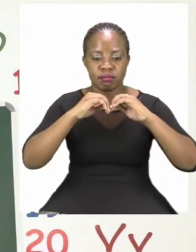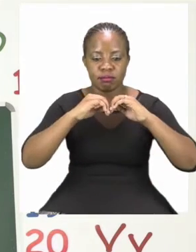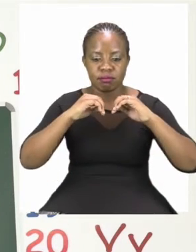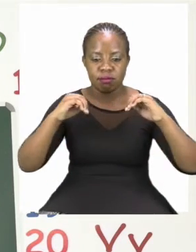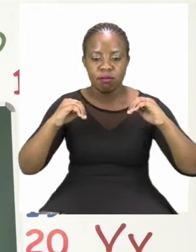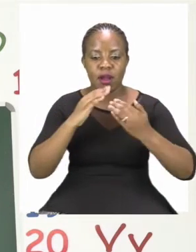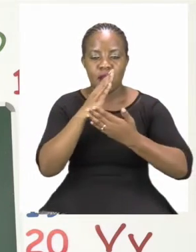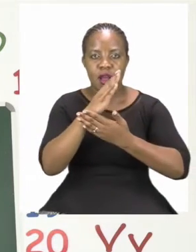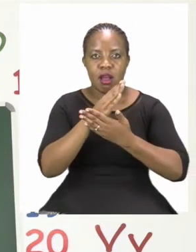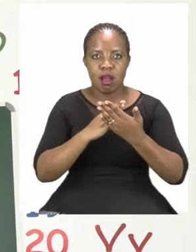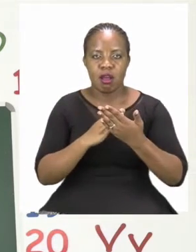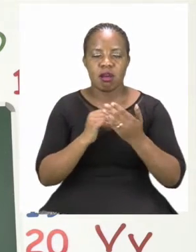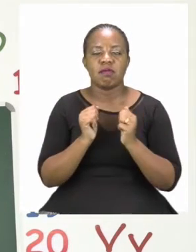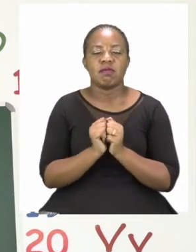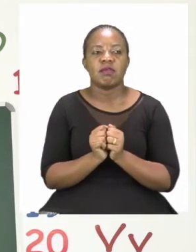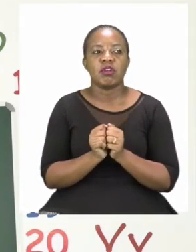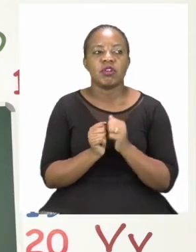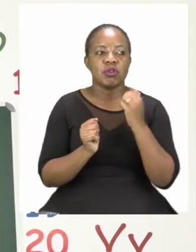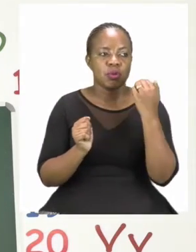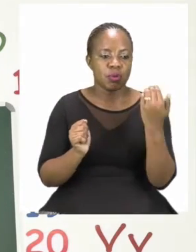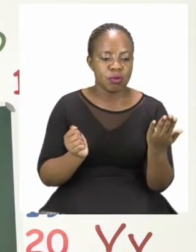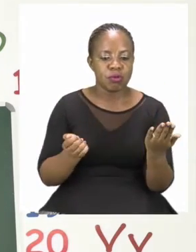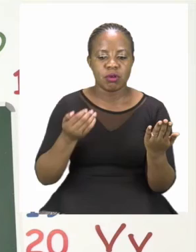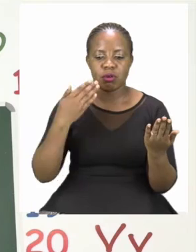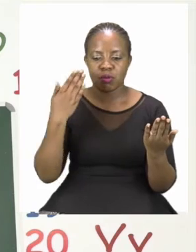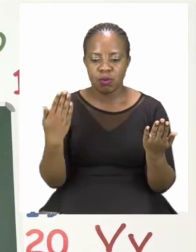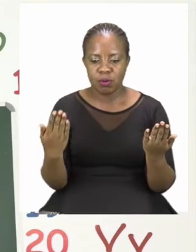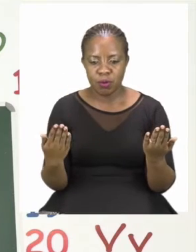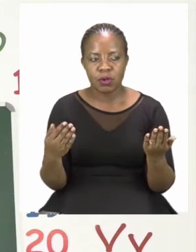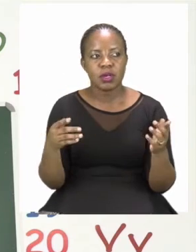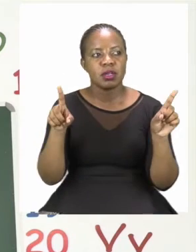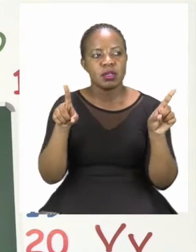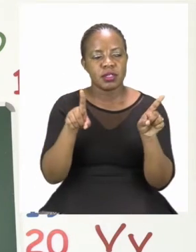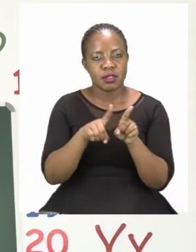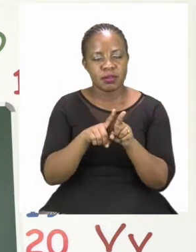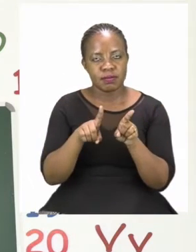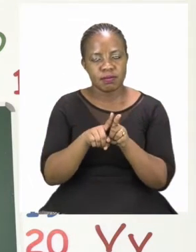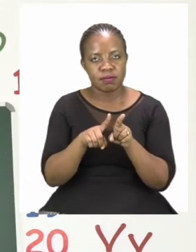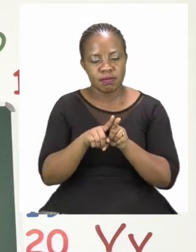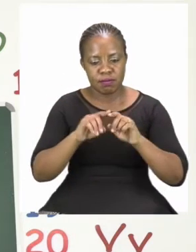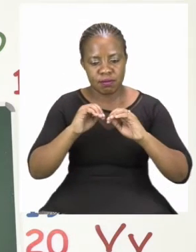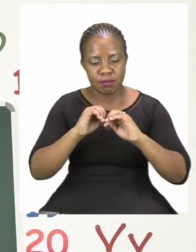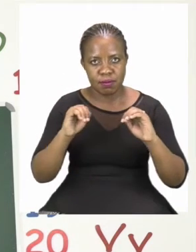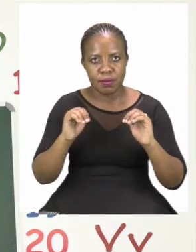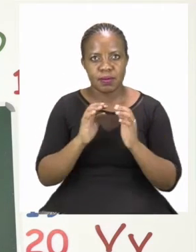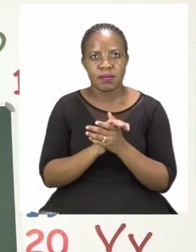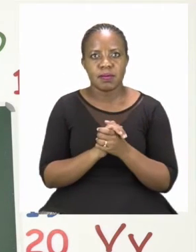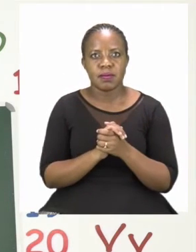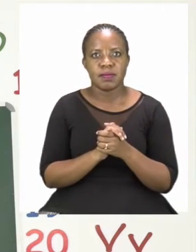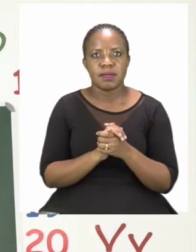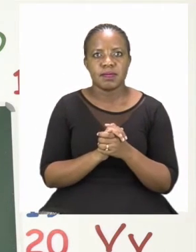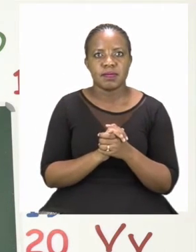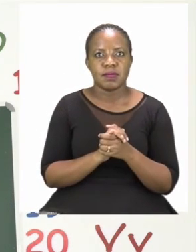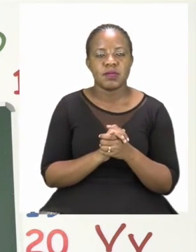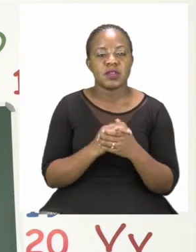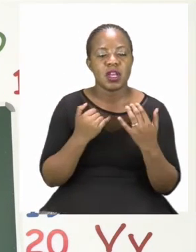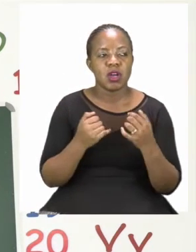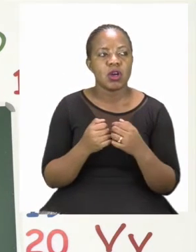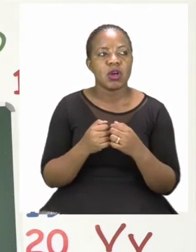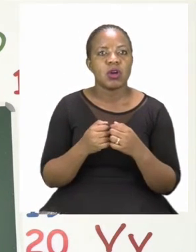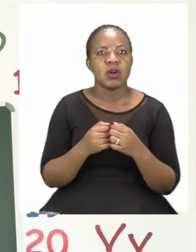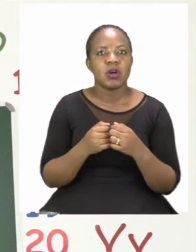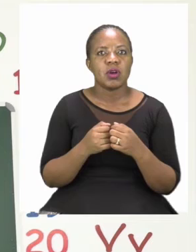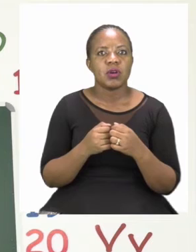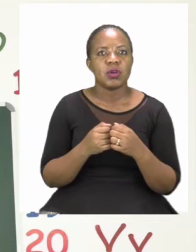that? By sharing equally. So we are going to draw 12 circles sharing